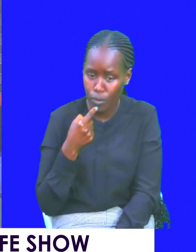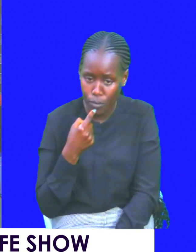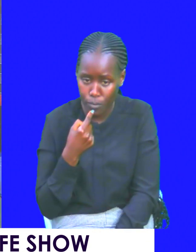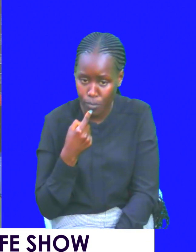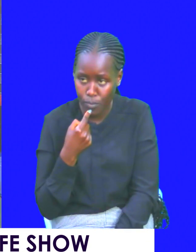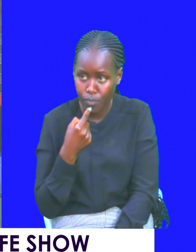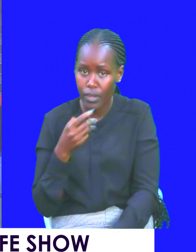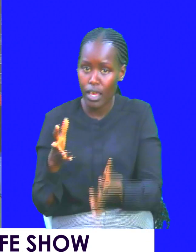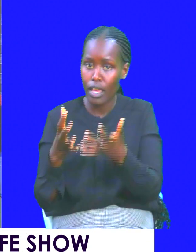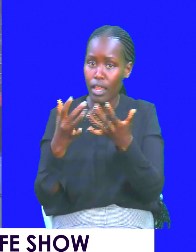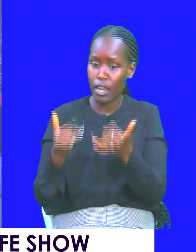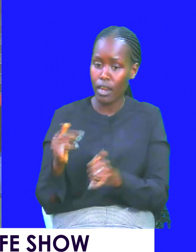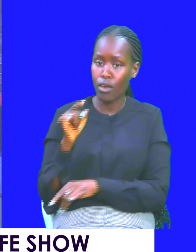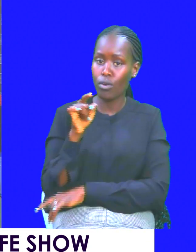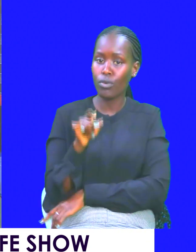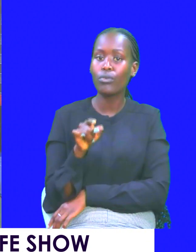now